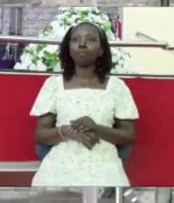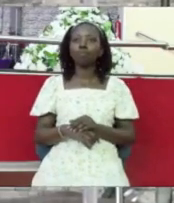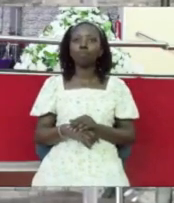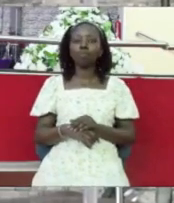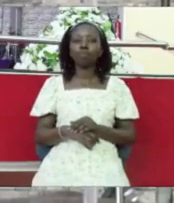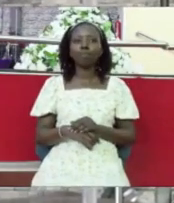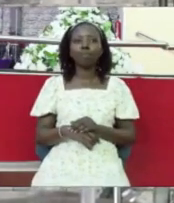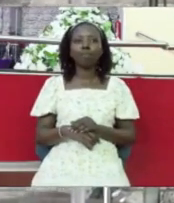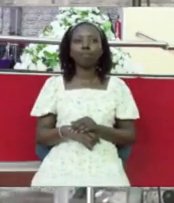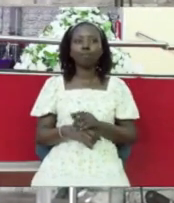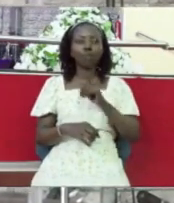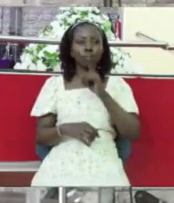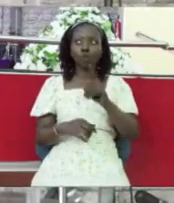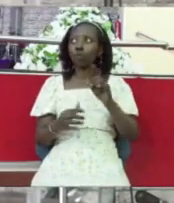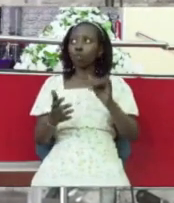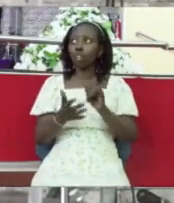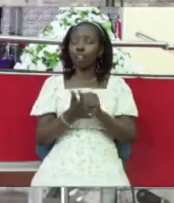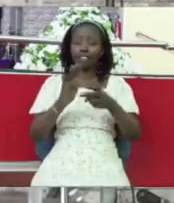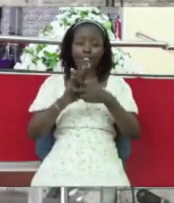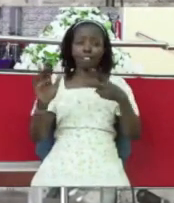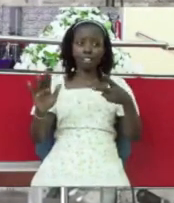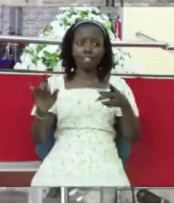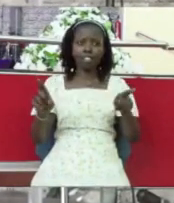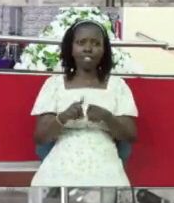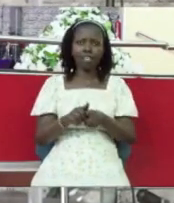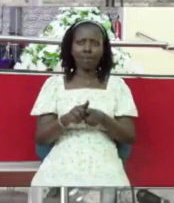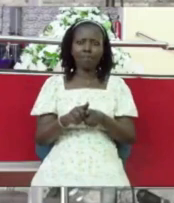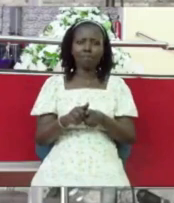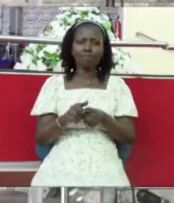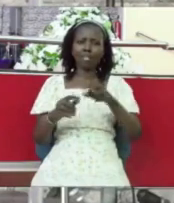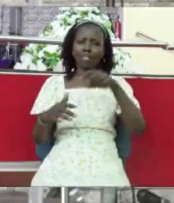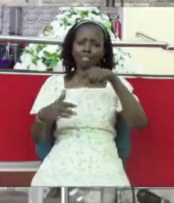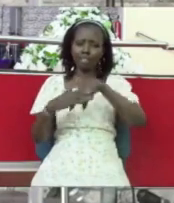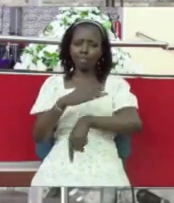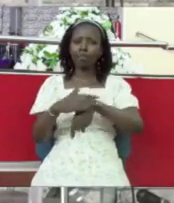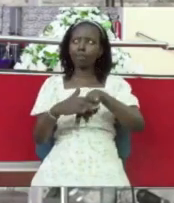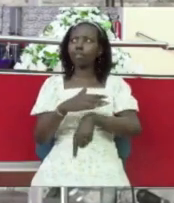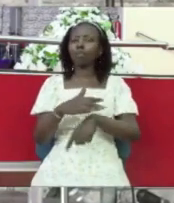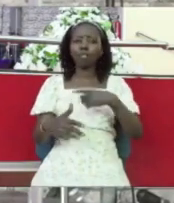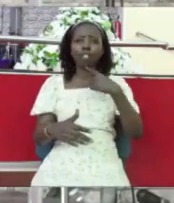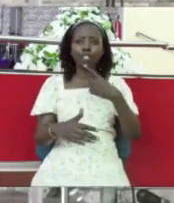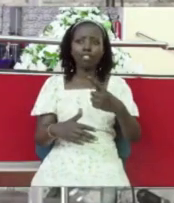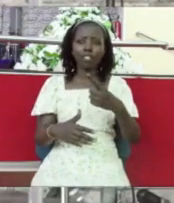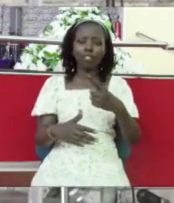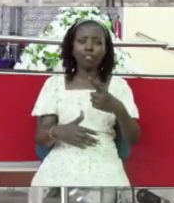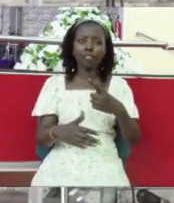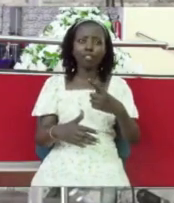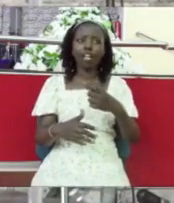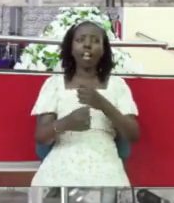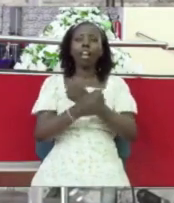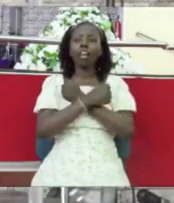yanatoka kwa Bwana. So that verse is so loaded. Huo mstari uko na mambo mengi mazito sana. Says, let love be without hypocrisy.